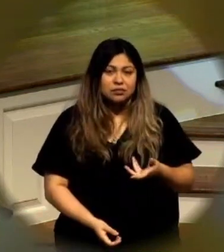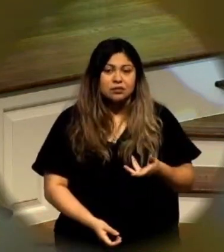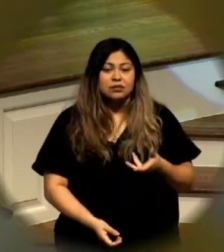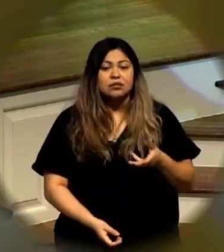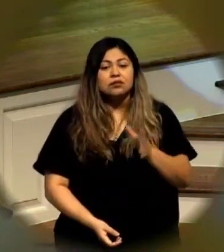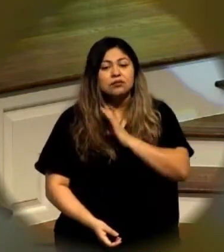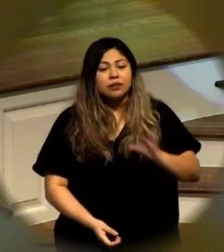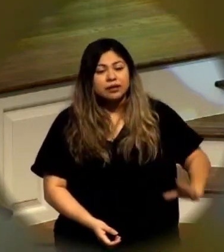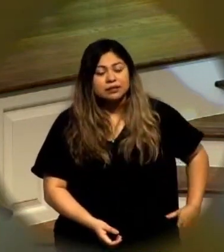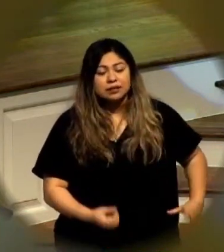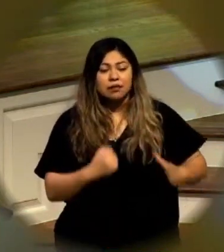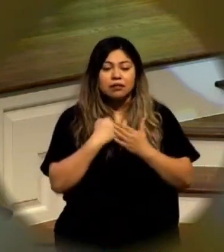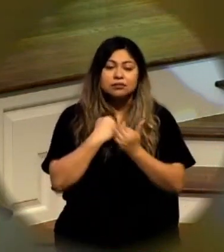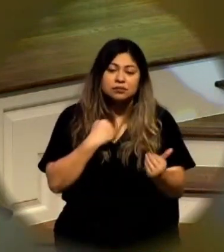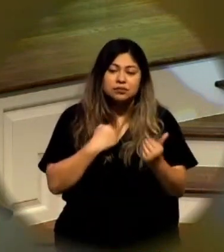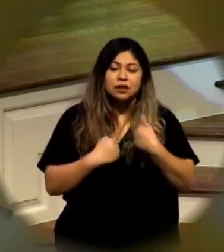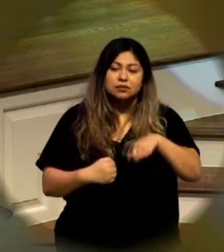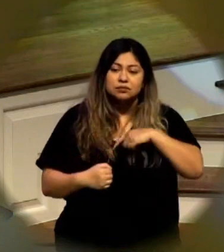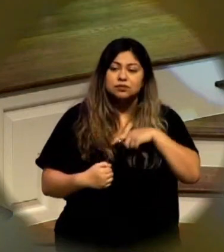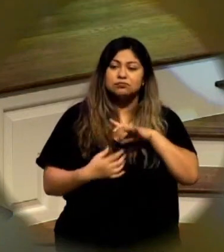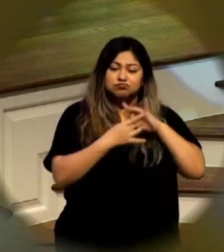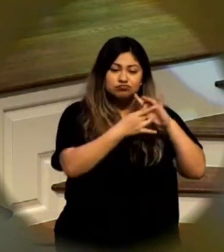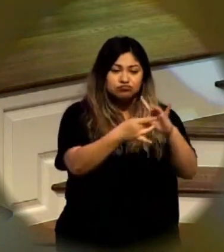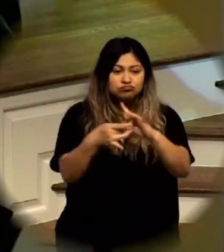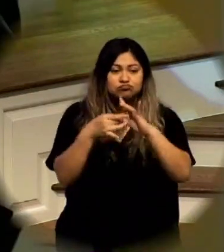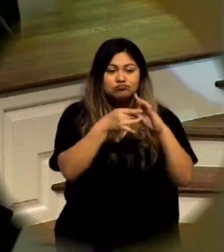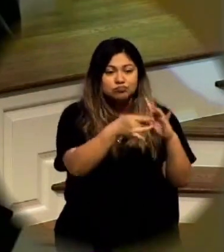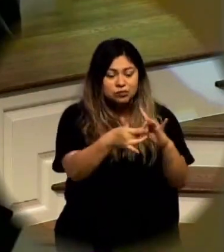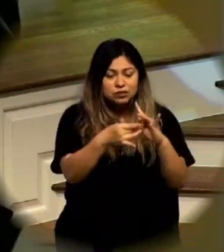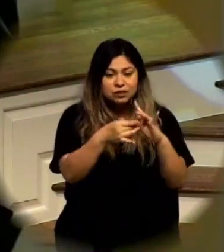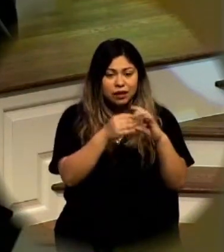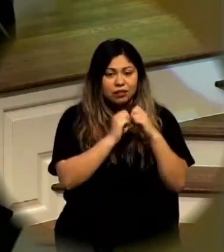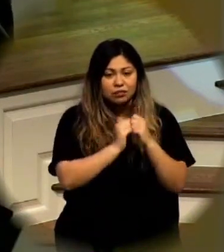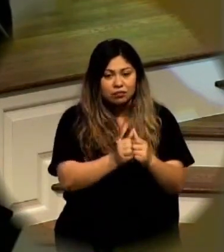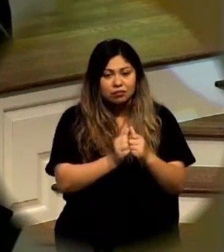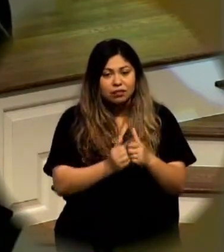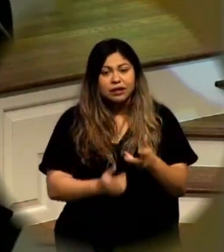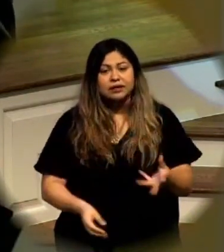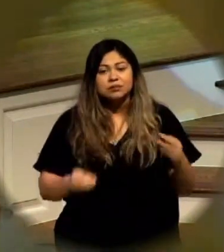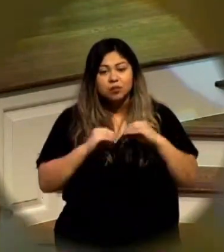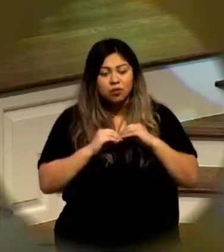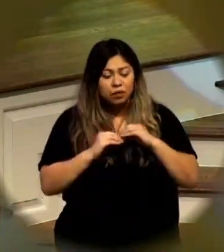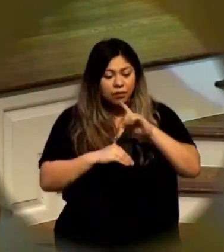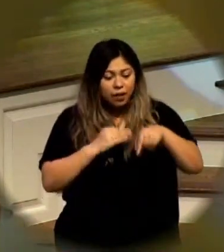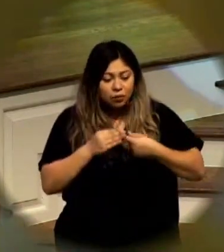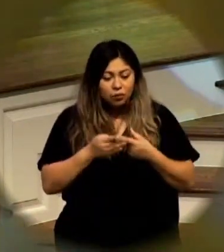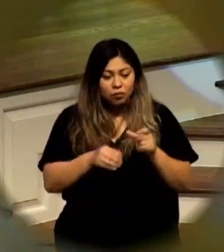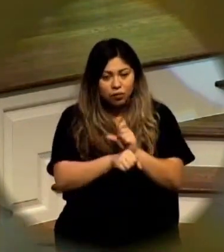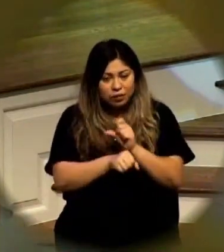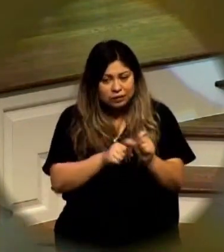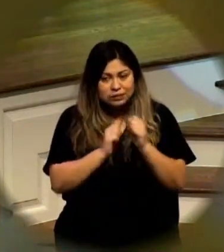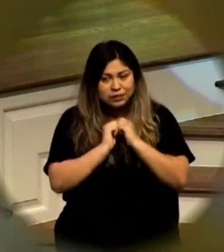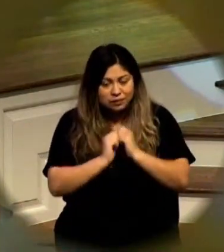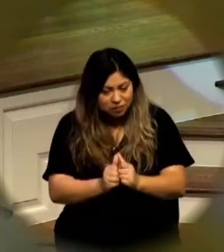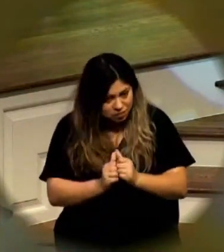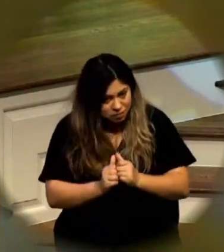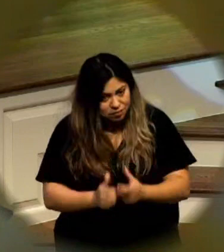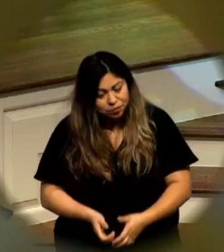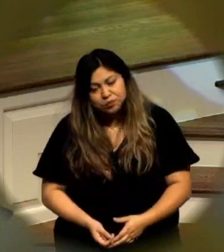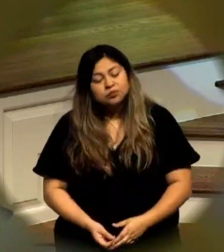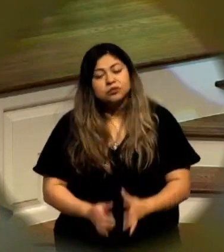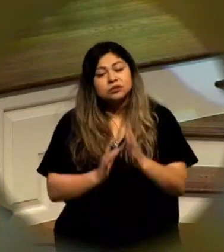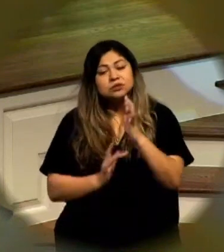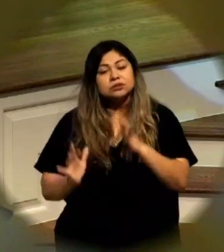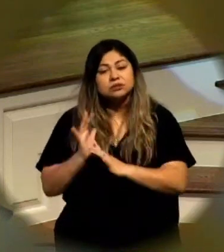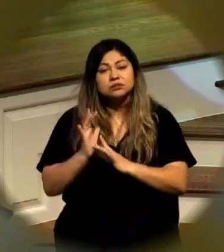relationship with one another, doing it right has much more to do with doing it together than anything else. Jesus makes